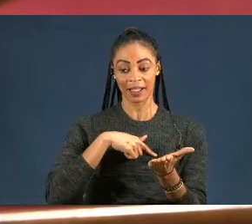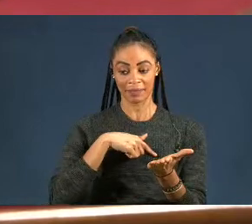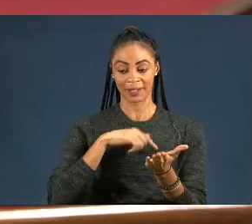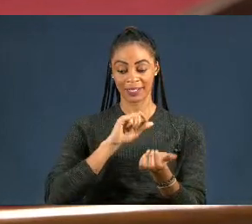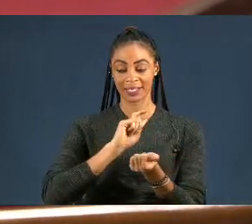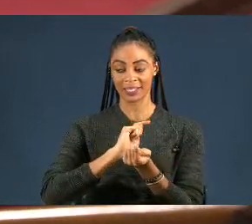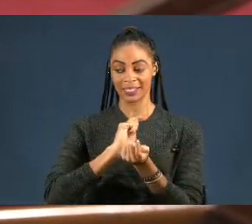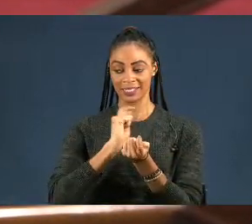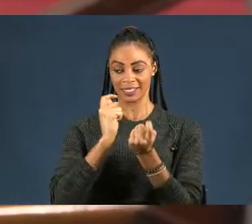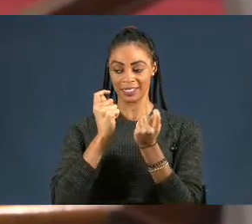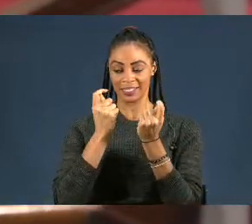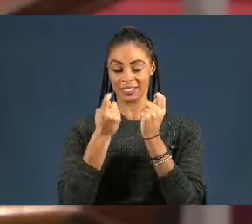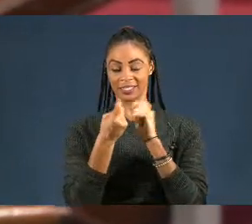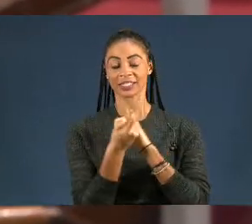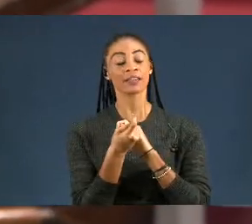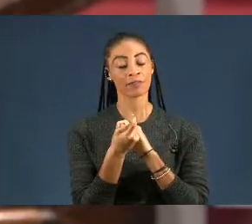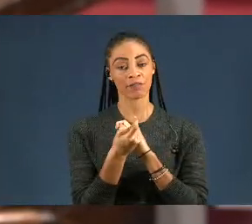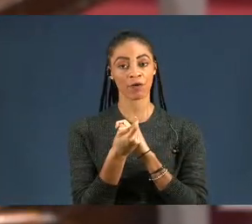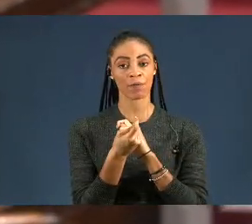This is a key that